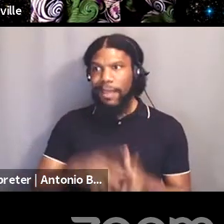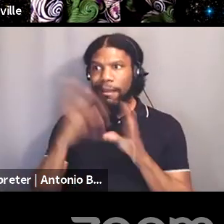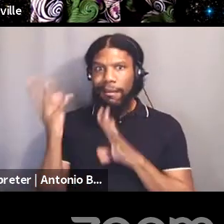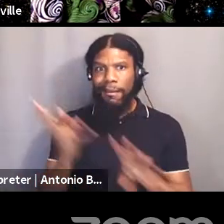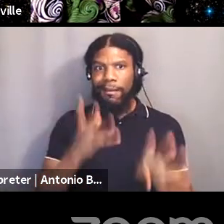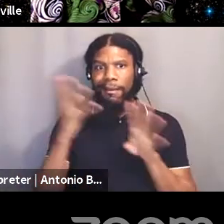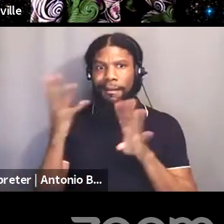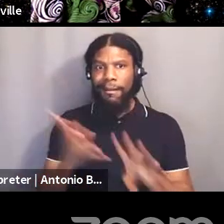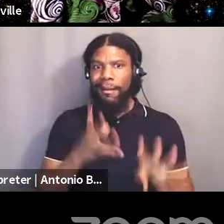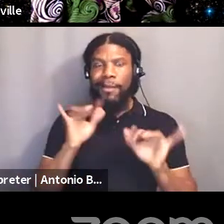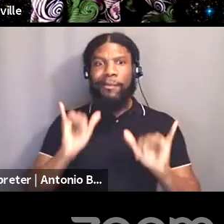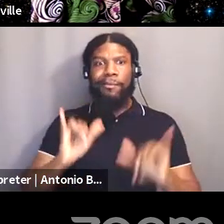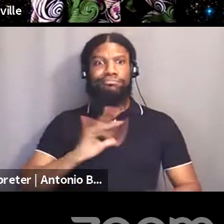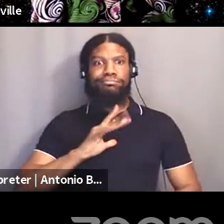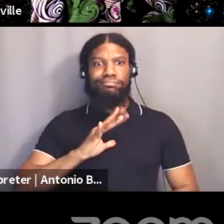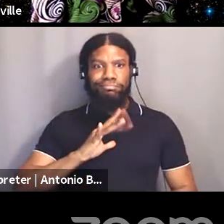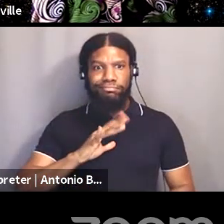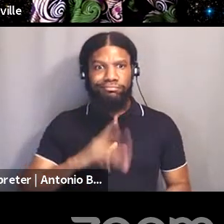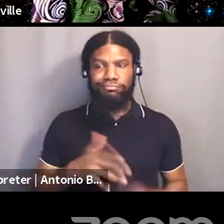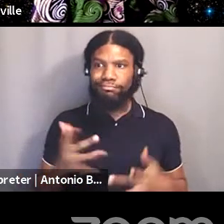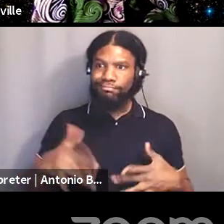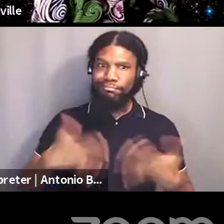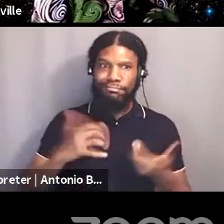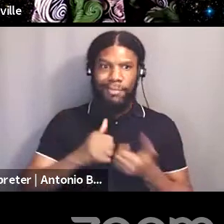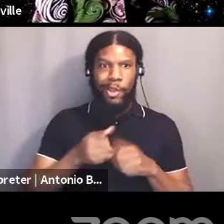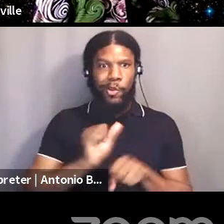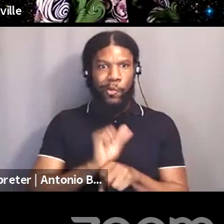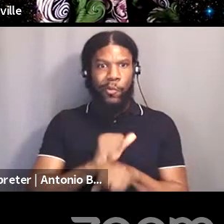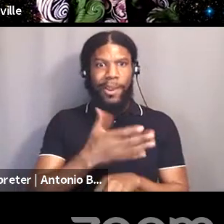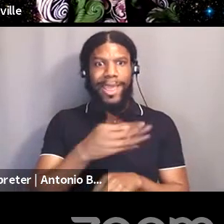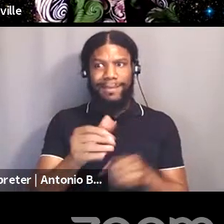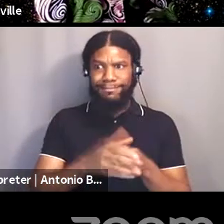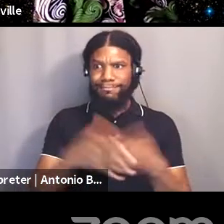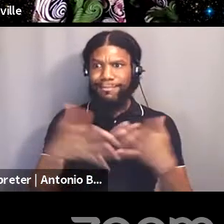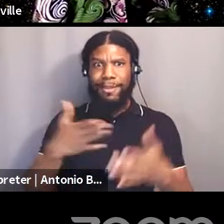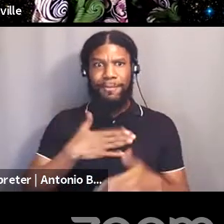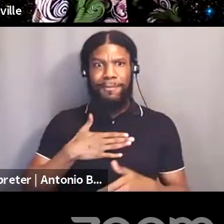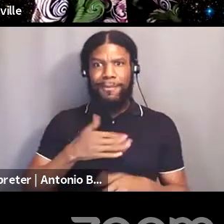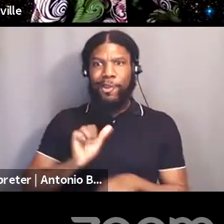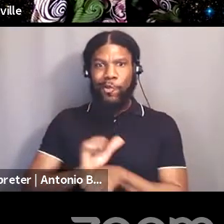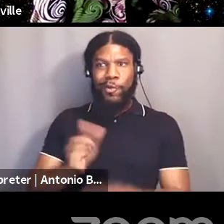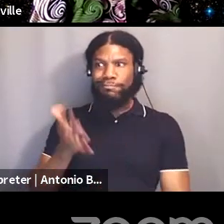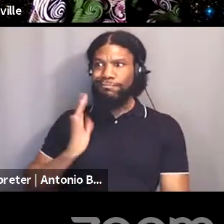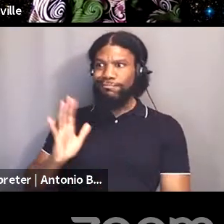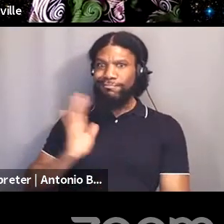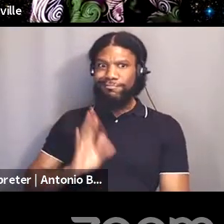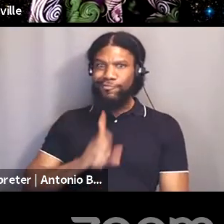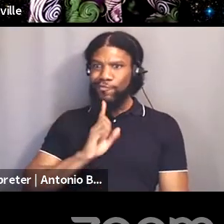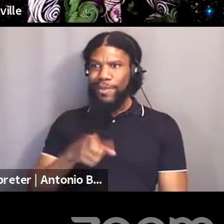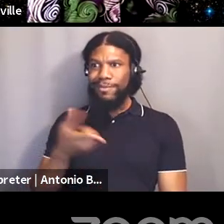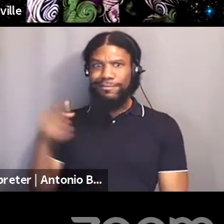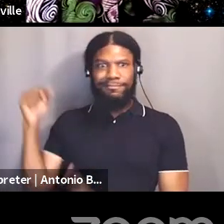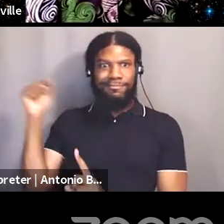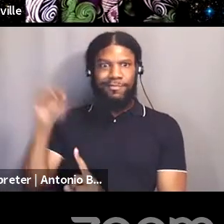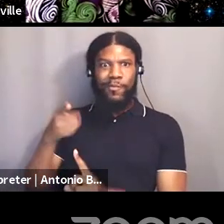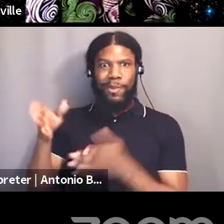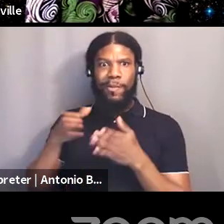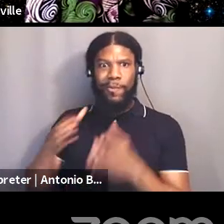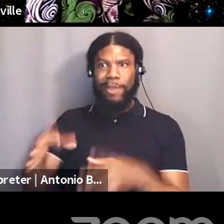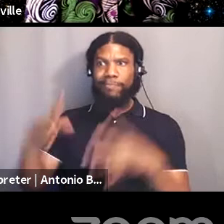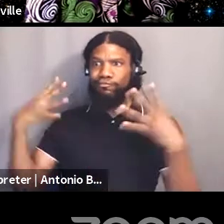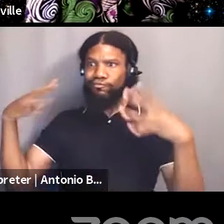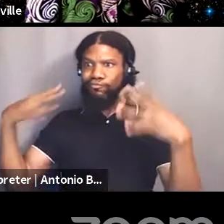work and to expand a work that was primarily conceived to be listened to,